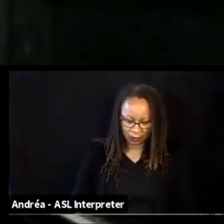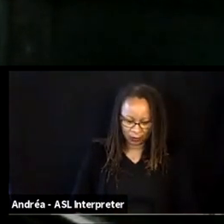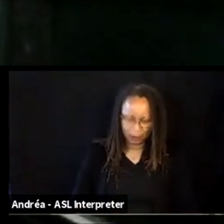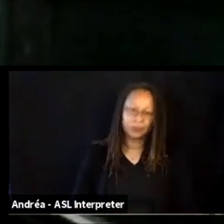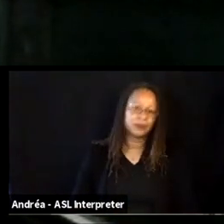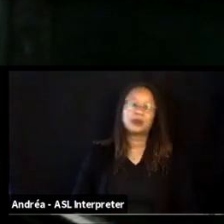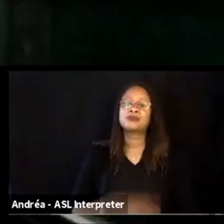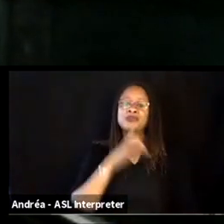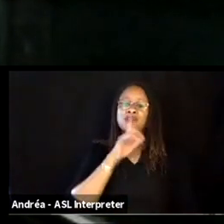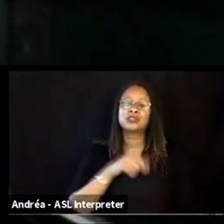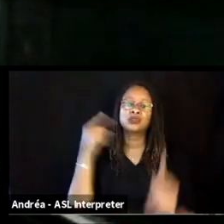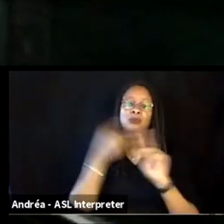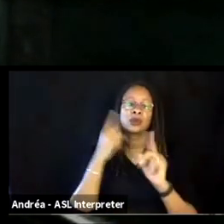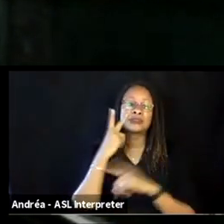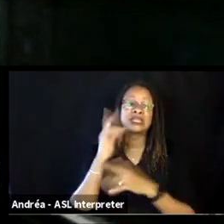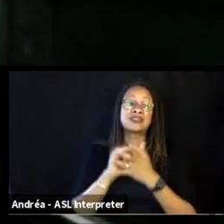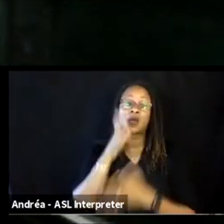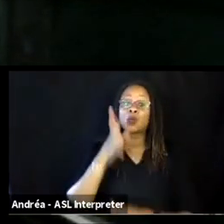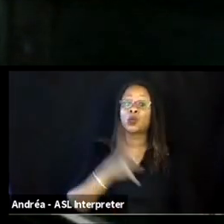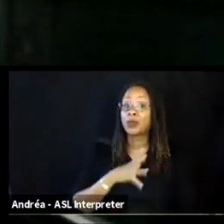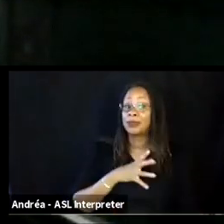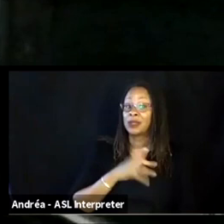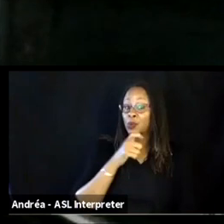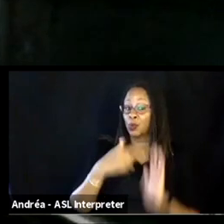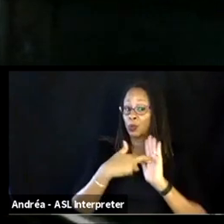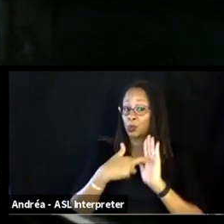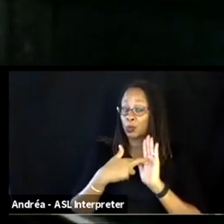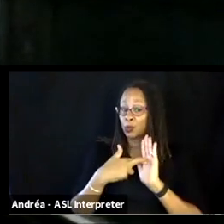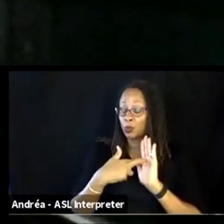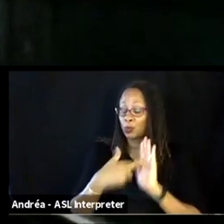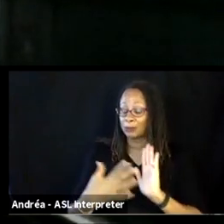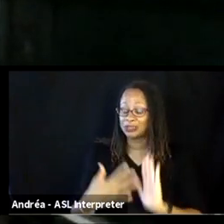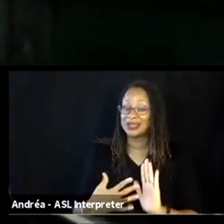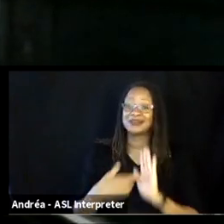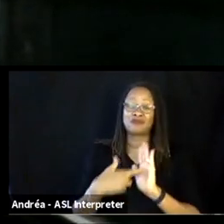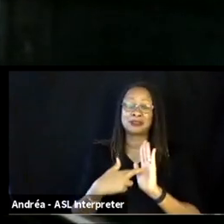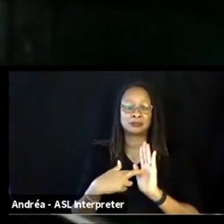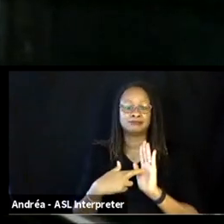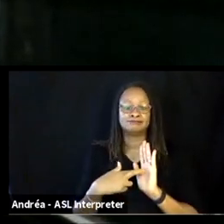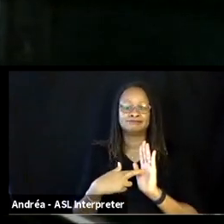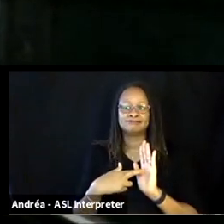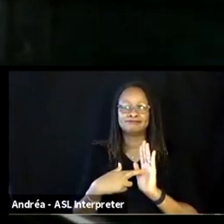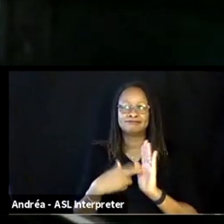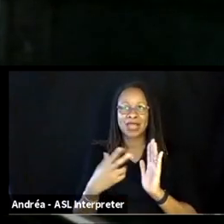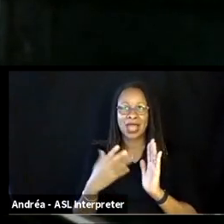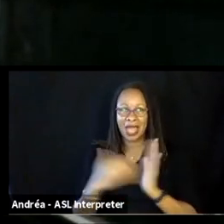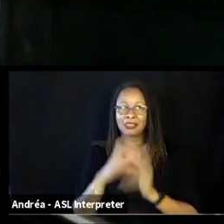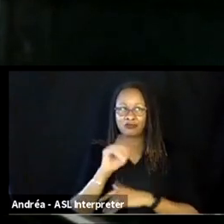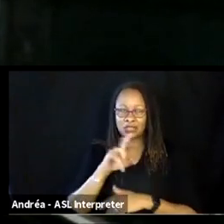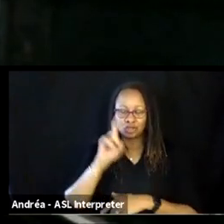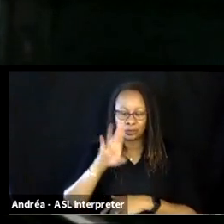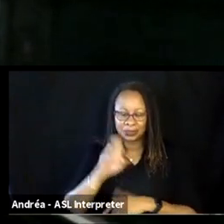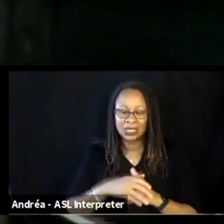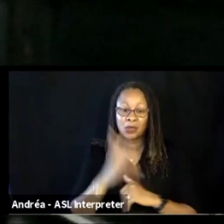that when women were represented at the rate that they should be. We actually saw that